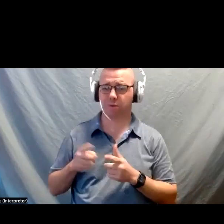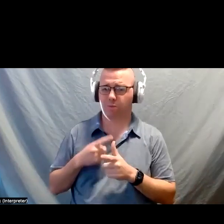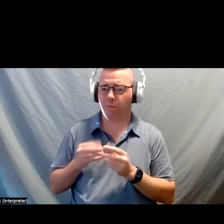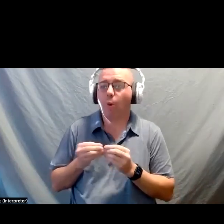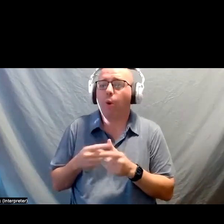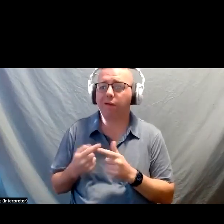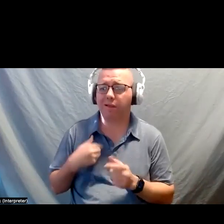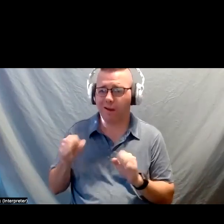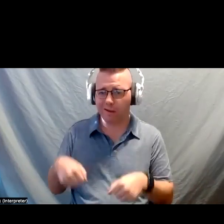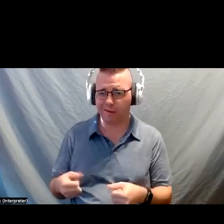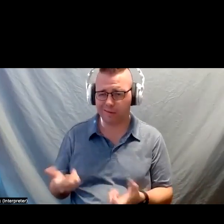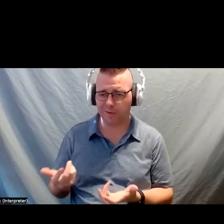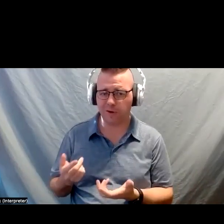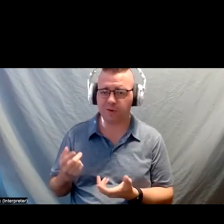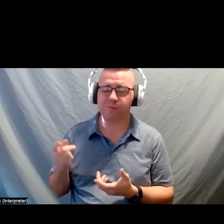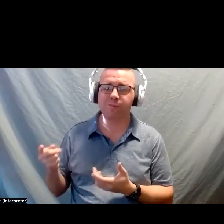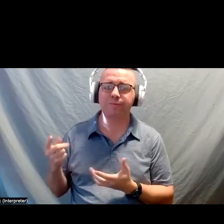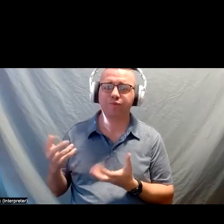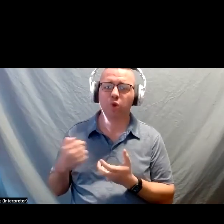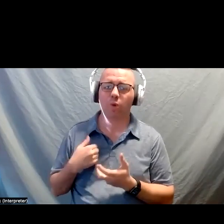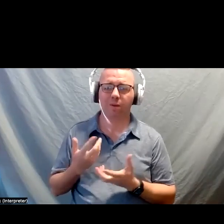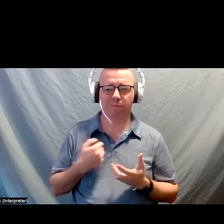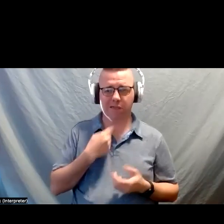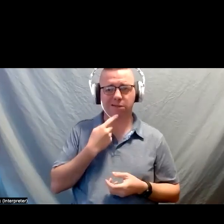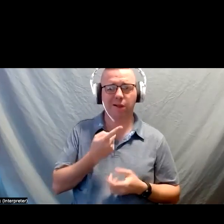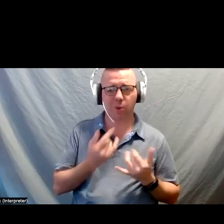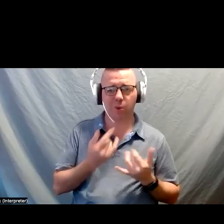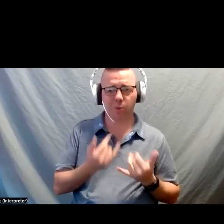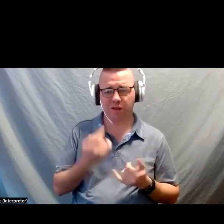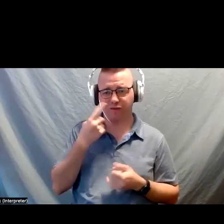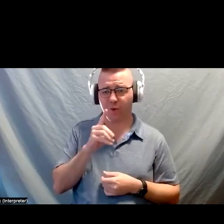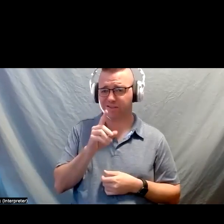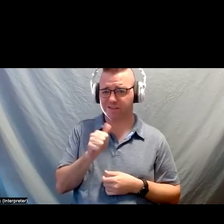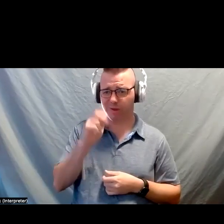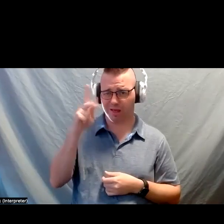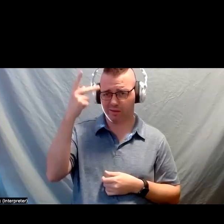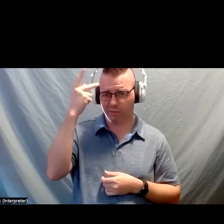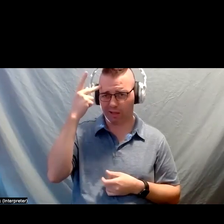me to say in conclusion, in terms of disability and disability politics,